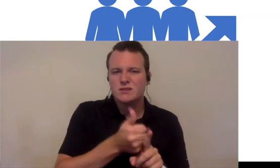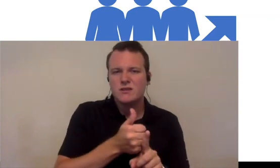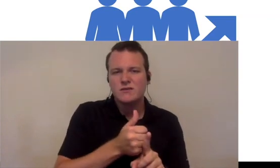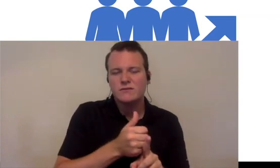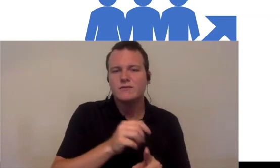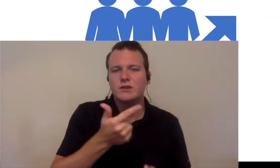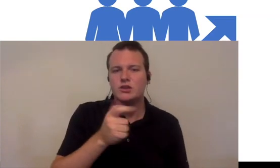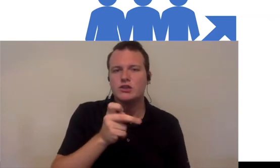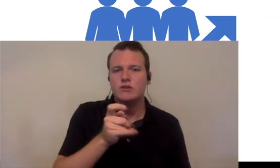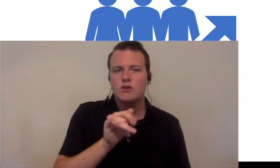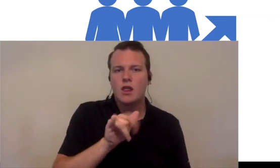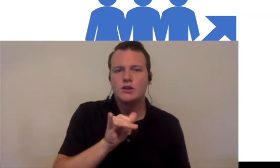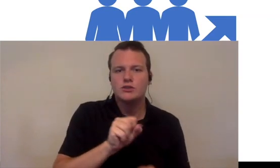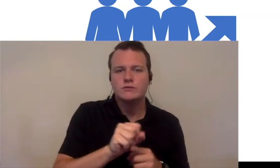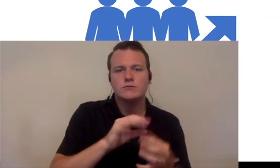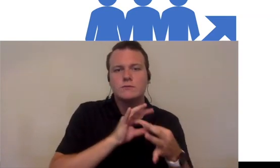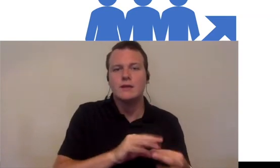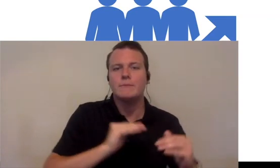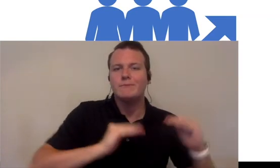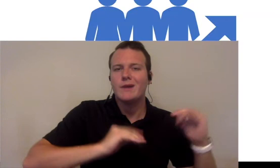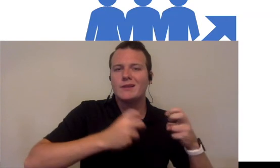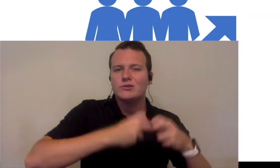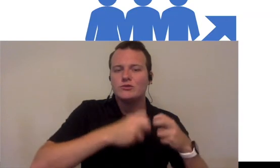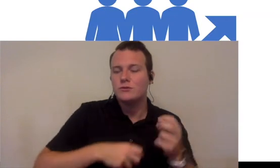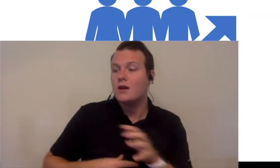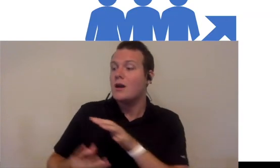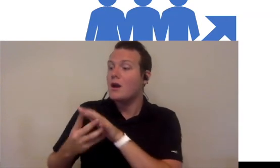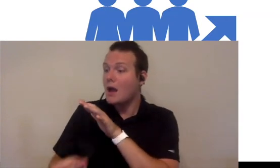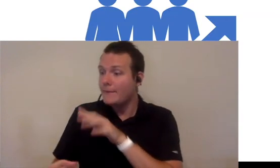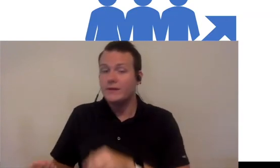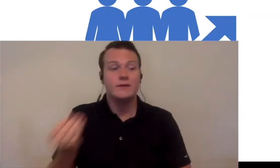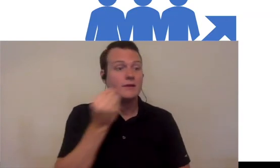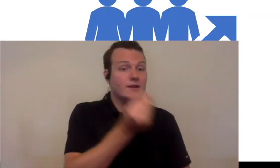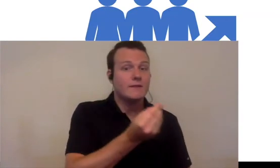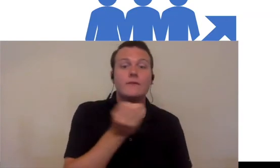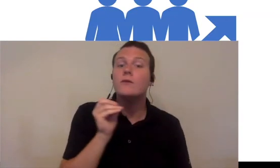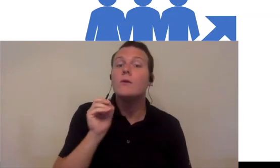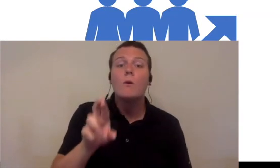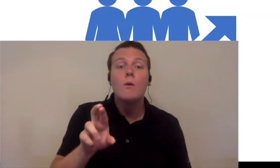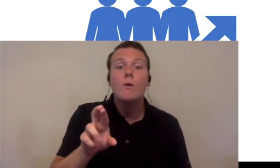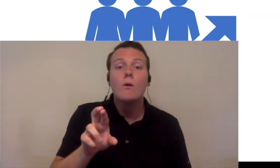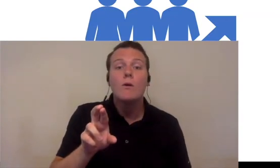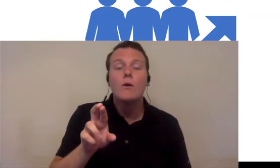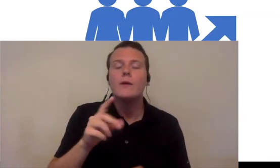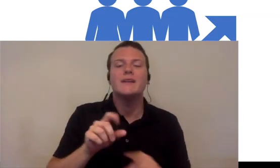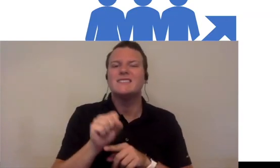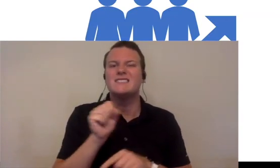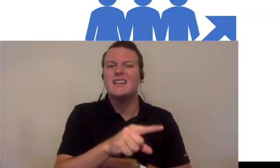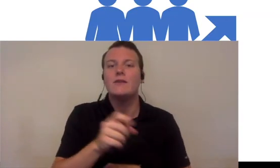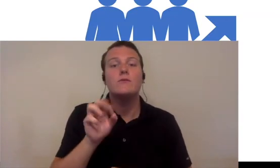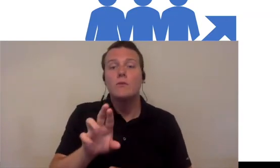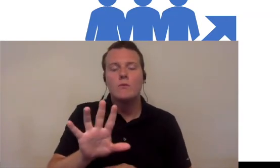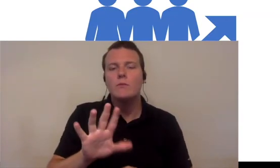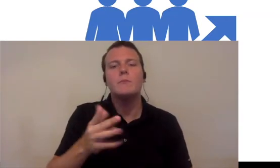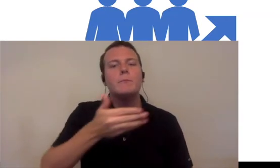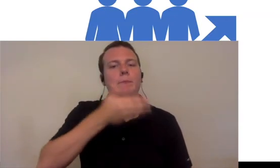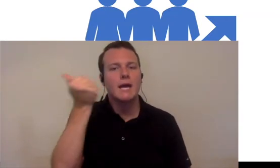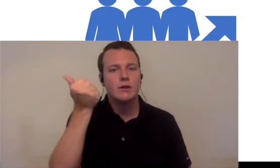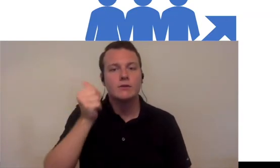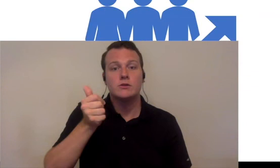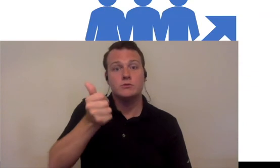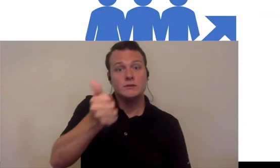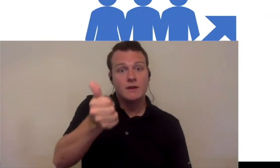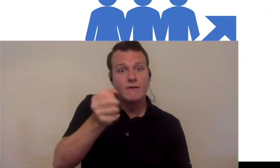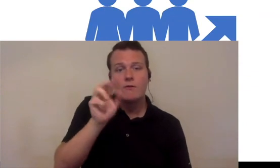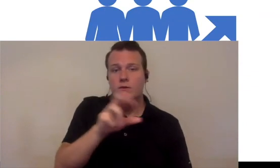issues, make a copy of that, send it to them, or better yet, go to their office or have one of your office members take